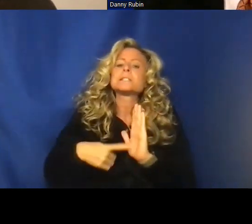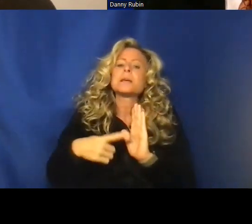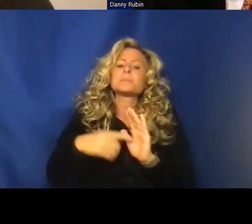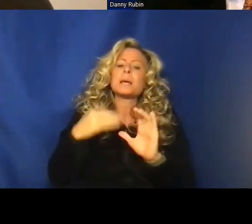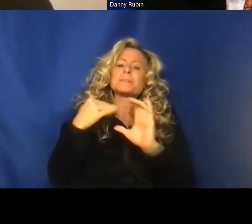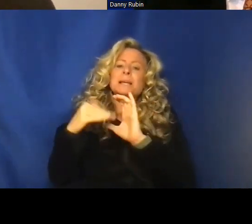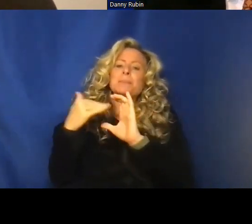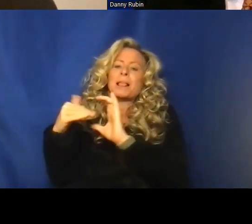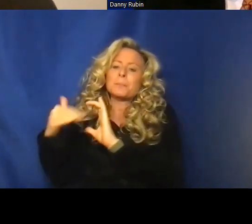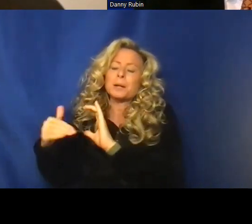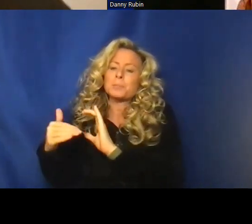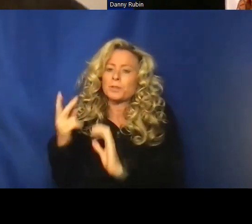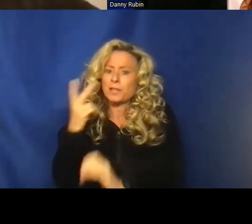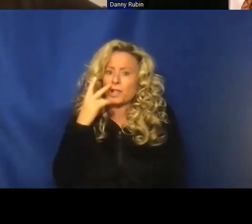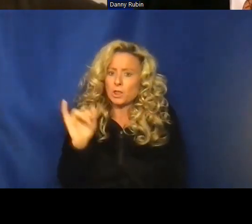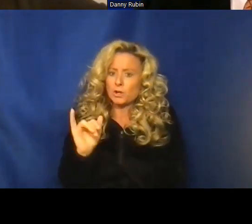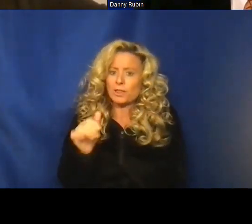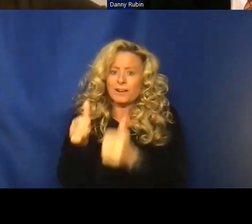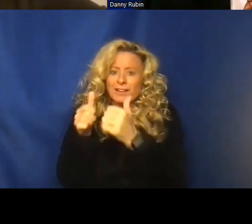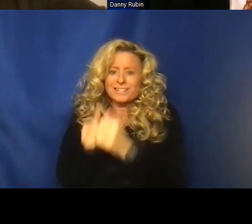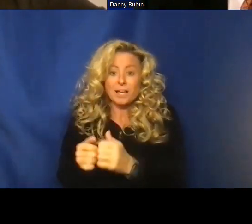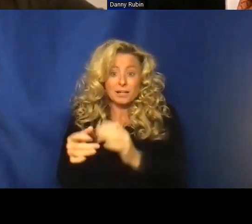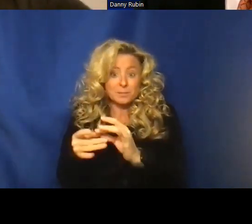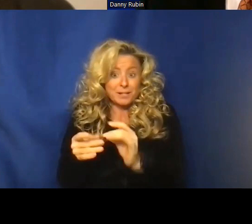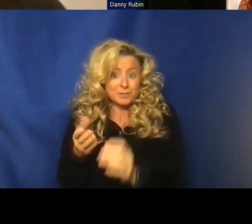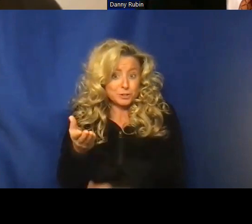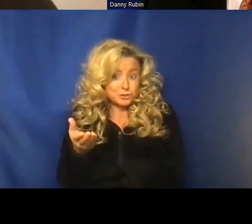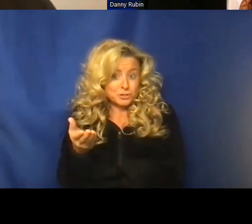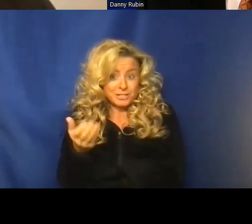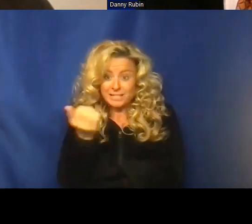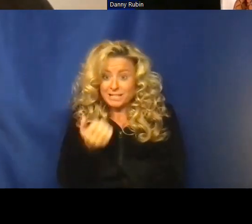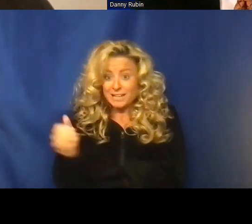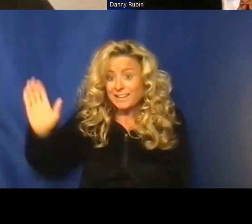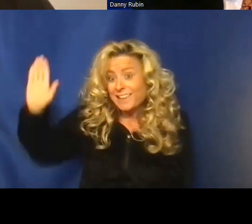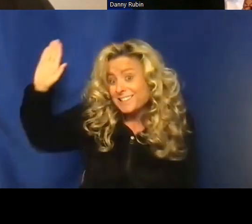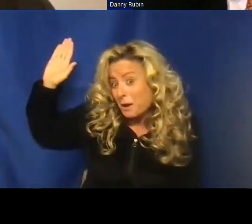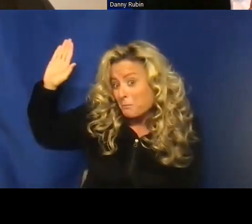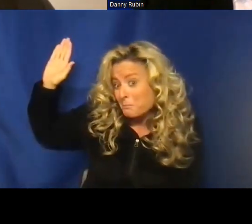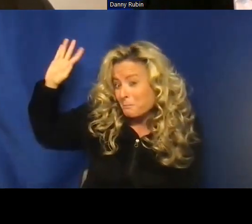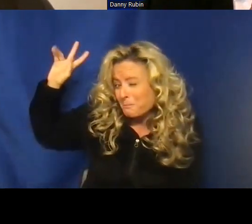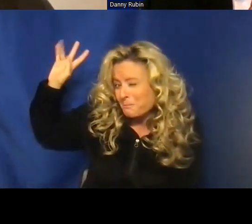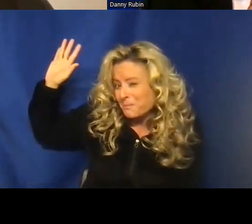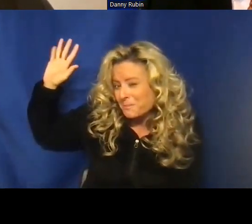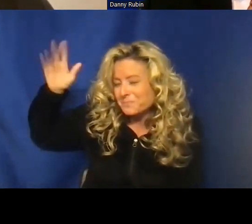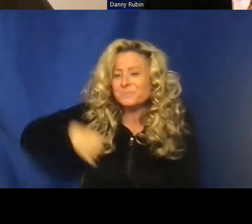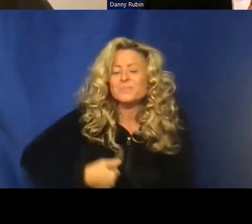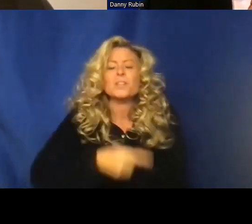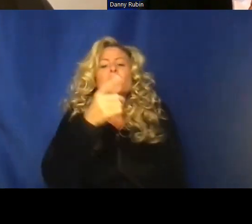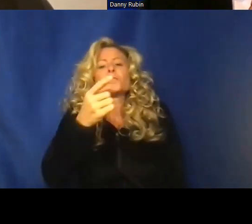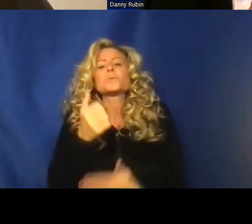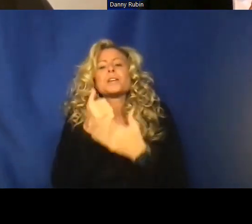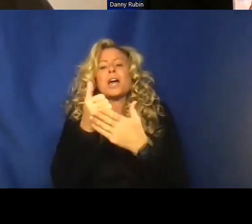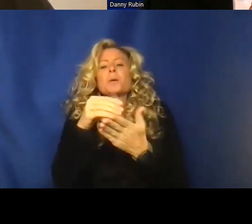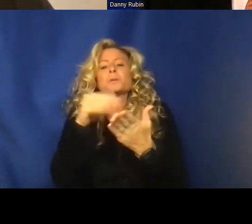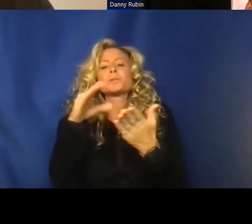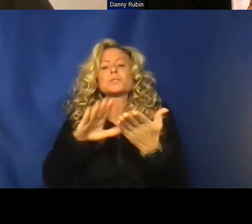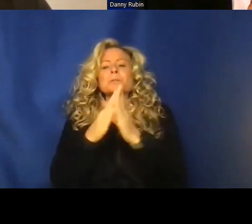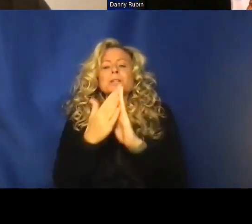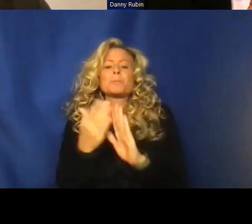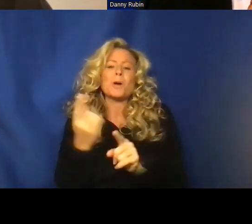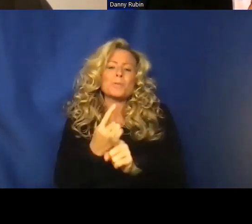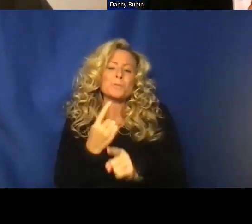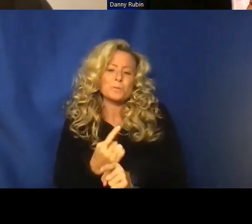you emails that look like text messages? Any hands up for that? So we help students be appropriate